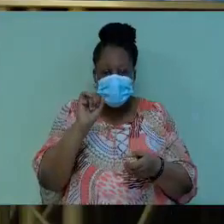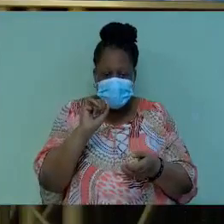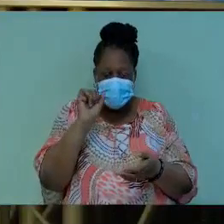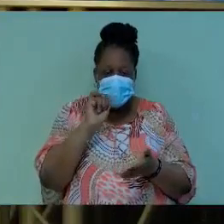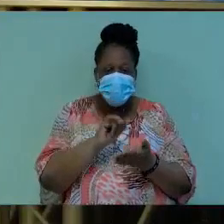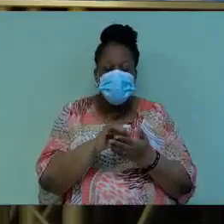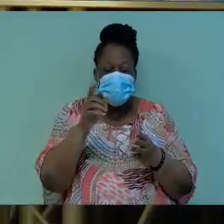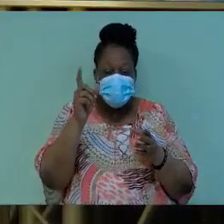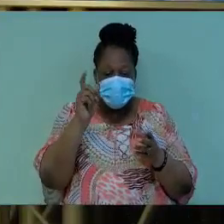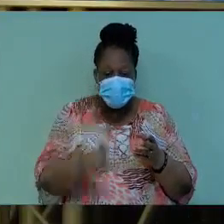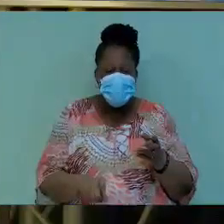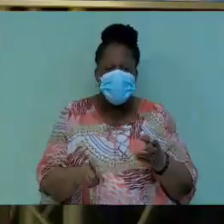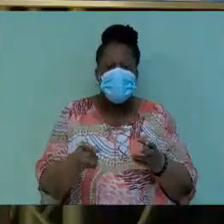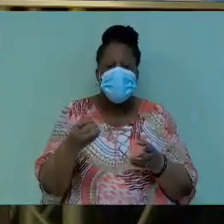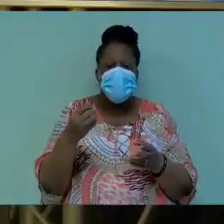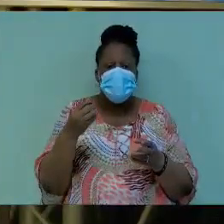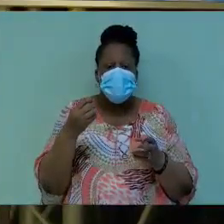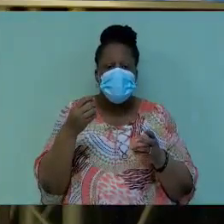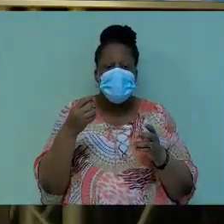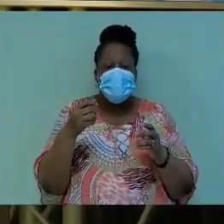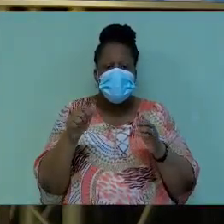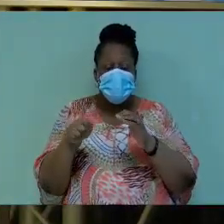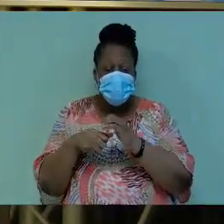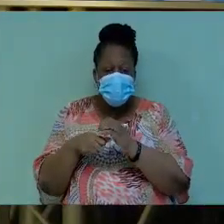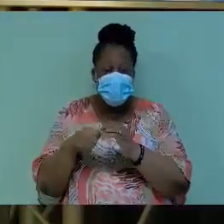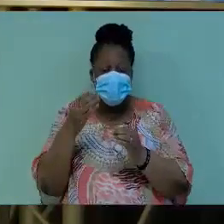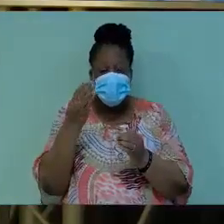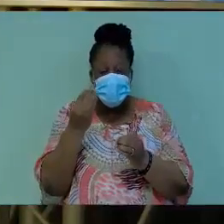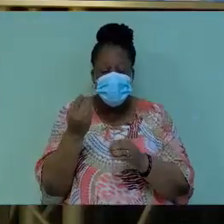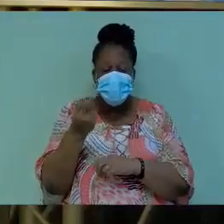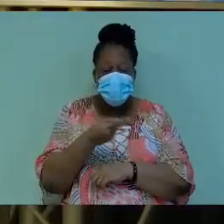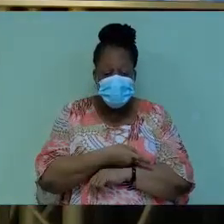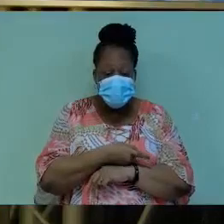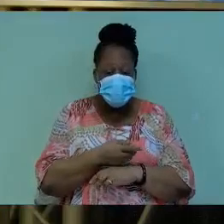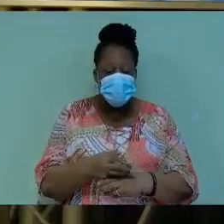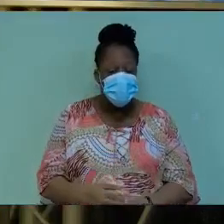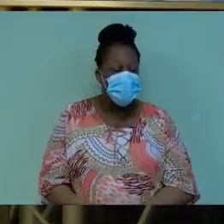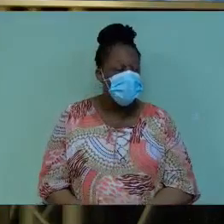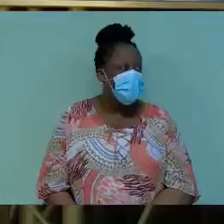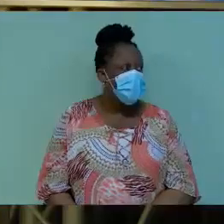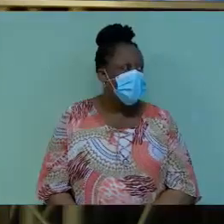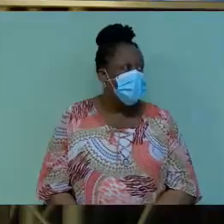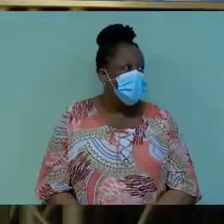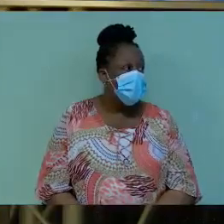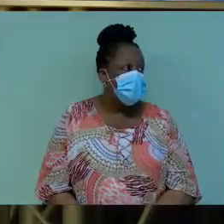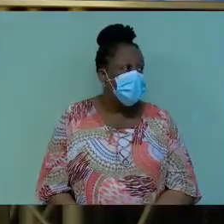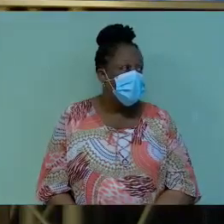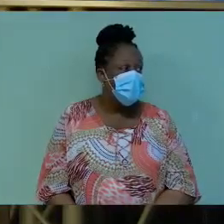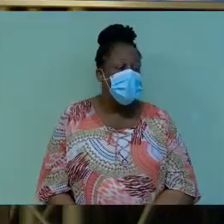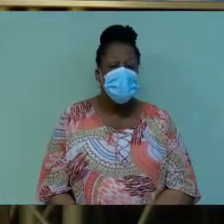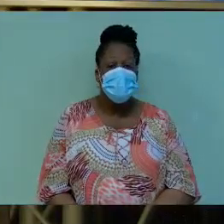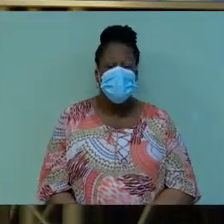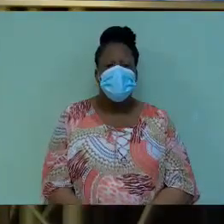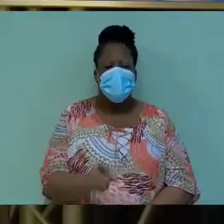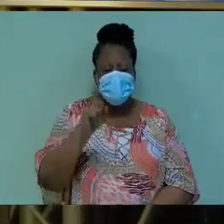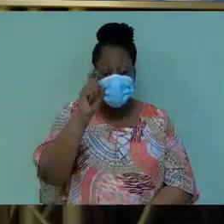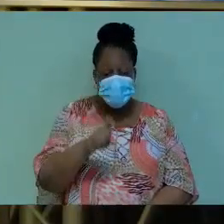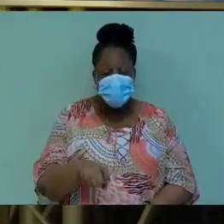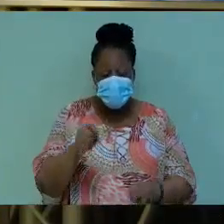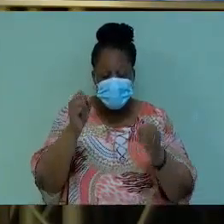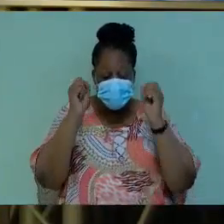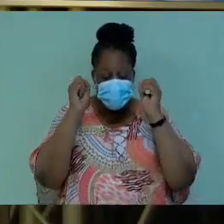to conform to a notice of quarantine and isolation, which you must adhere to in order